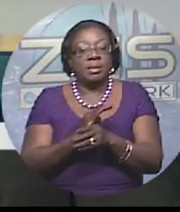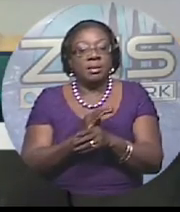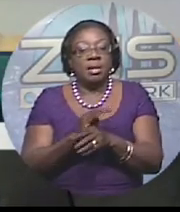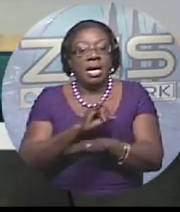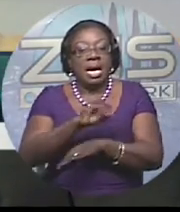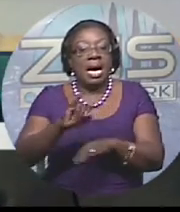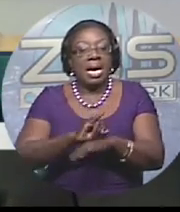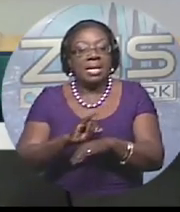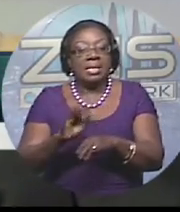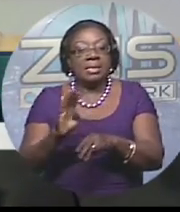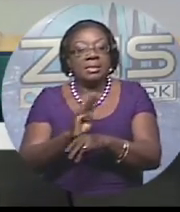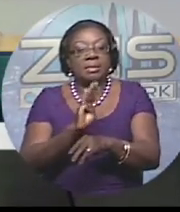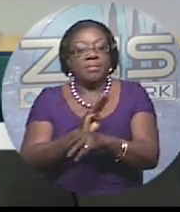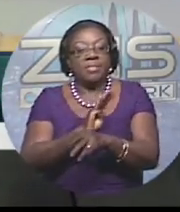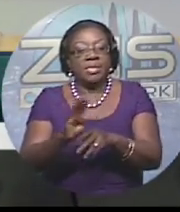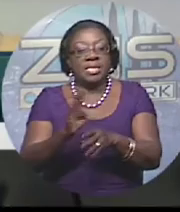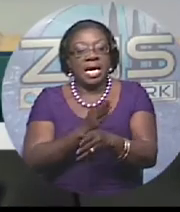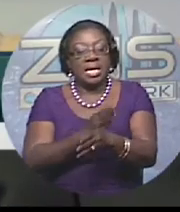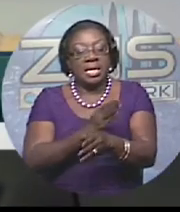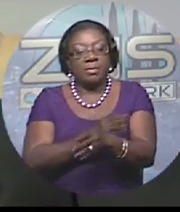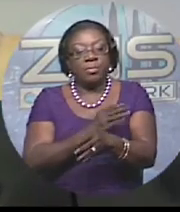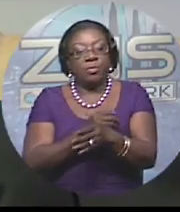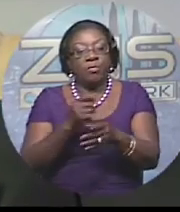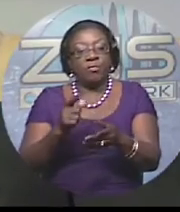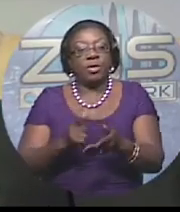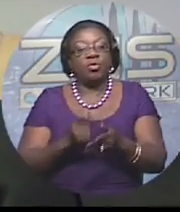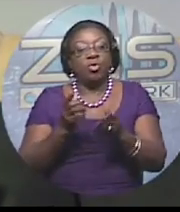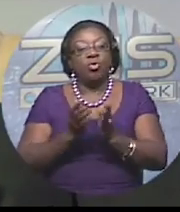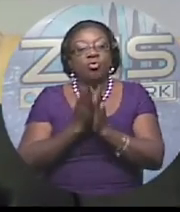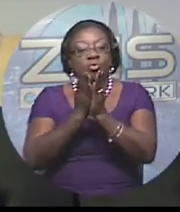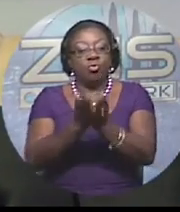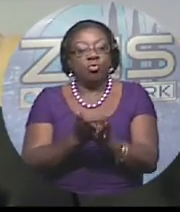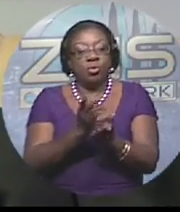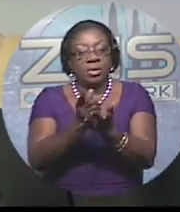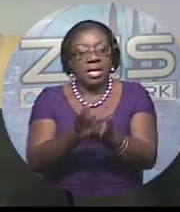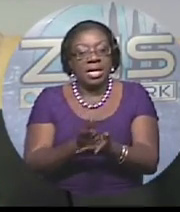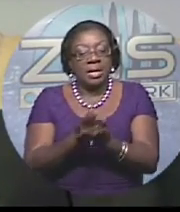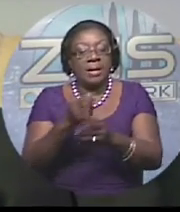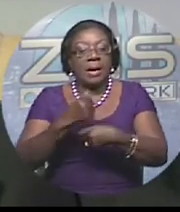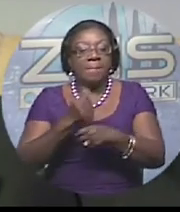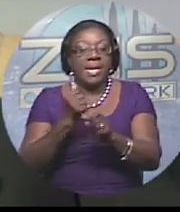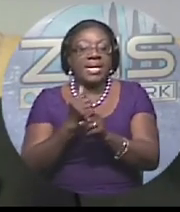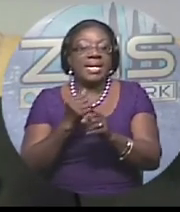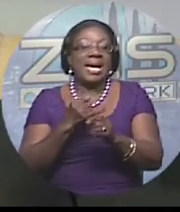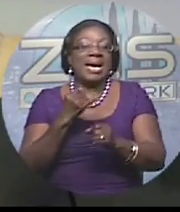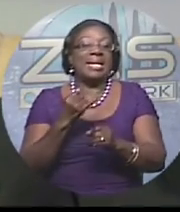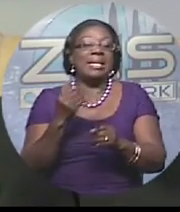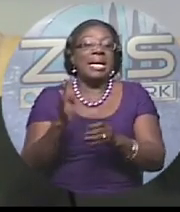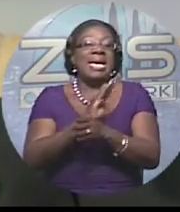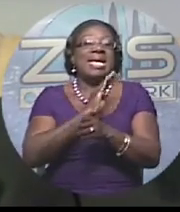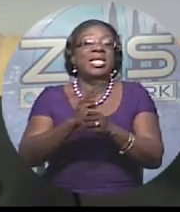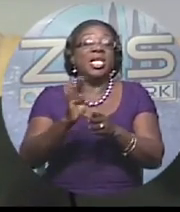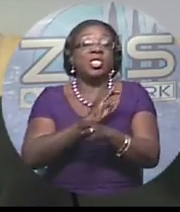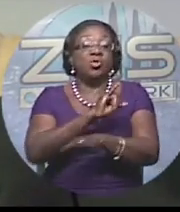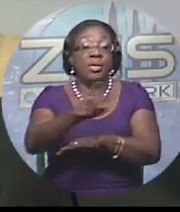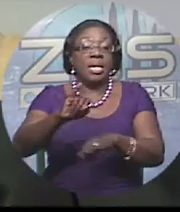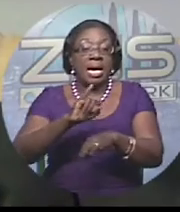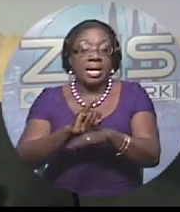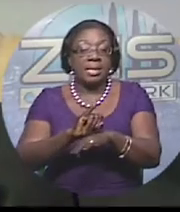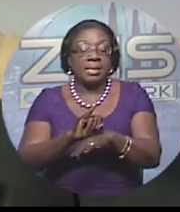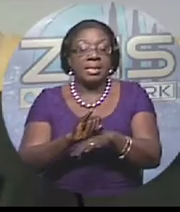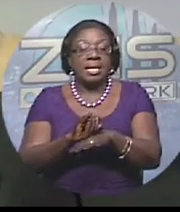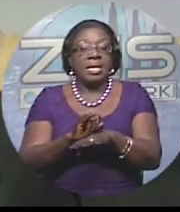island and basically refurbish an island which today is an industrial island, and tomorrow we will create basically a